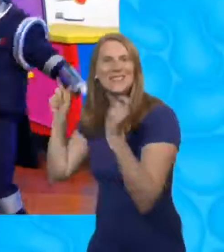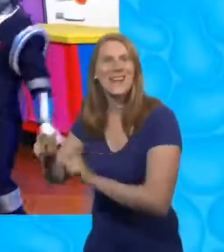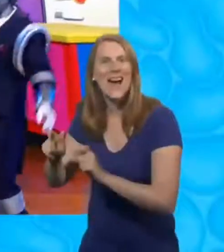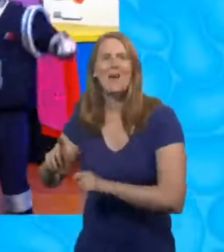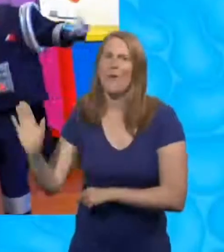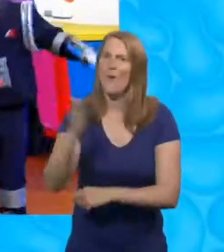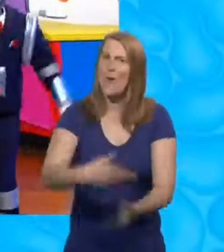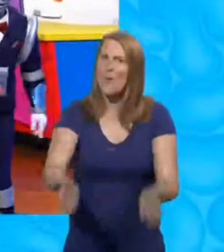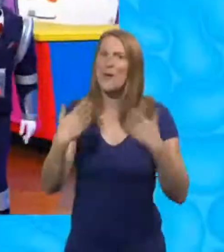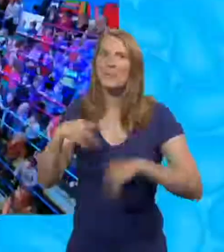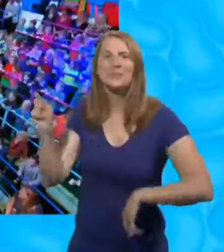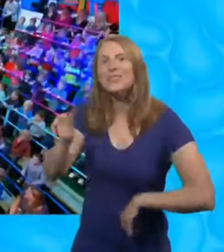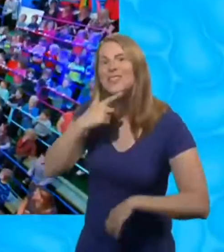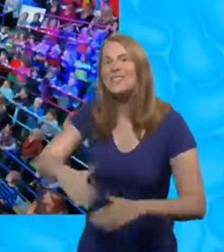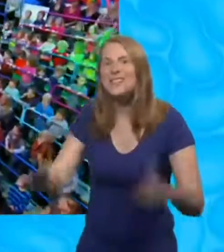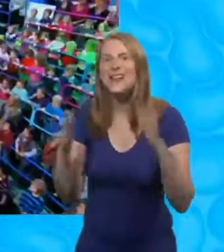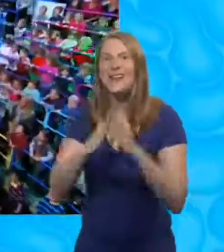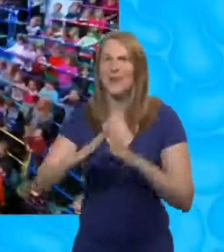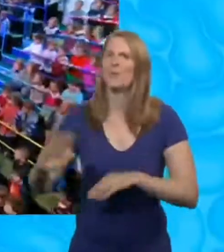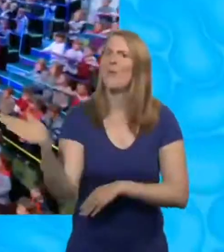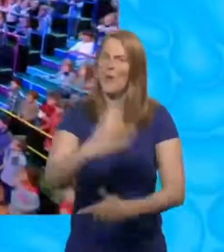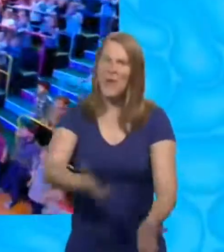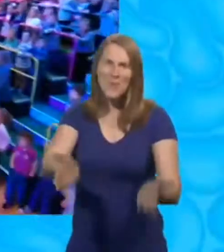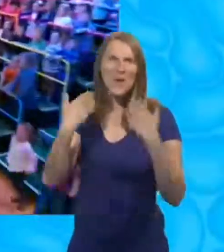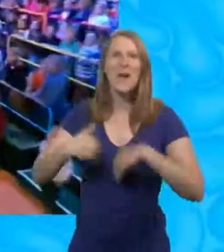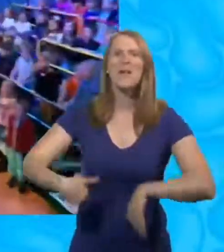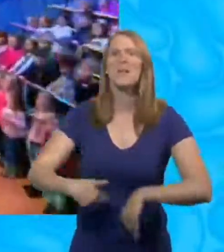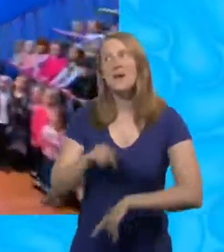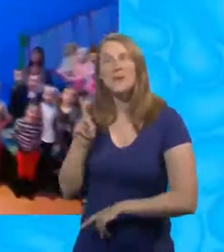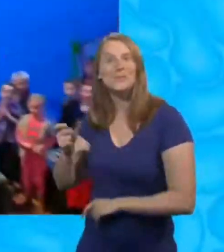welcome here. A Justin time. Everybody's welcome here in